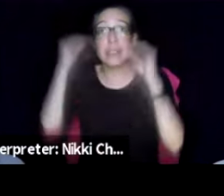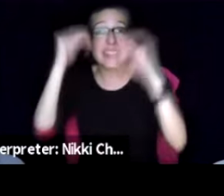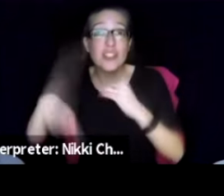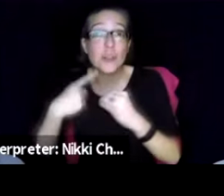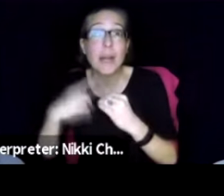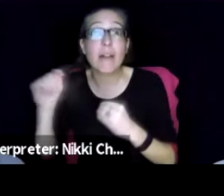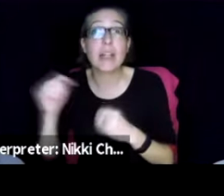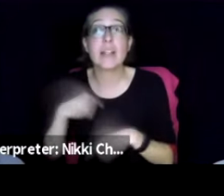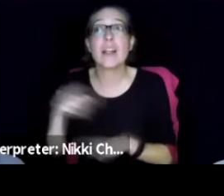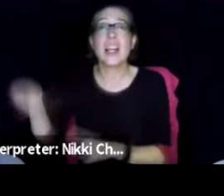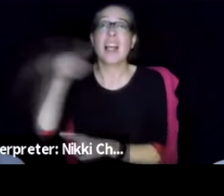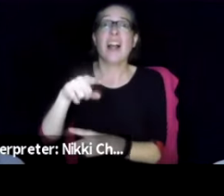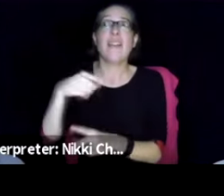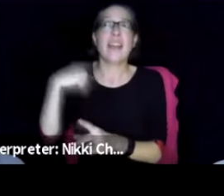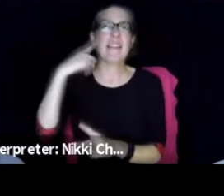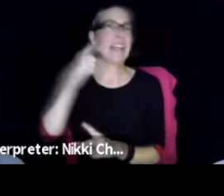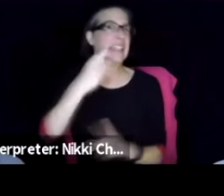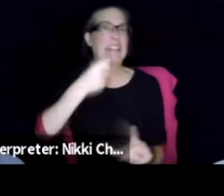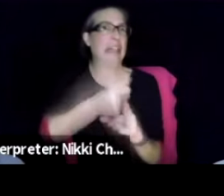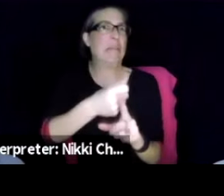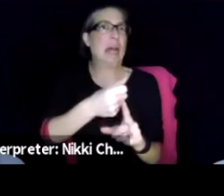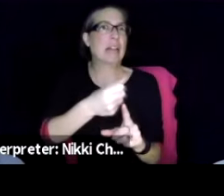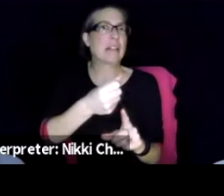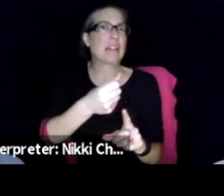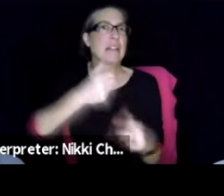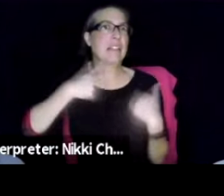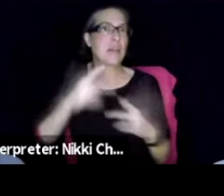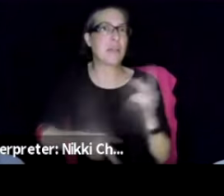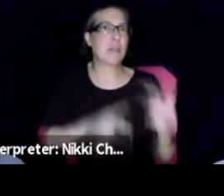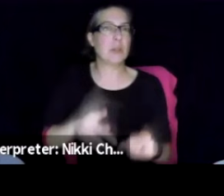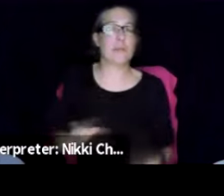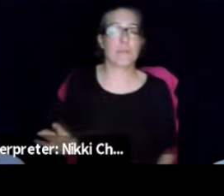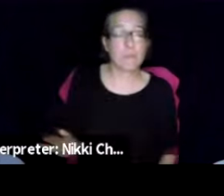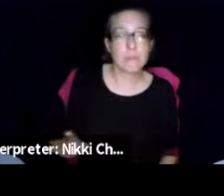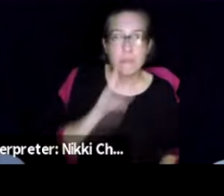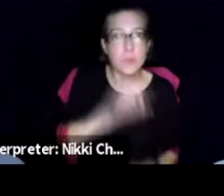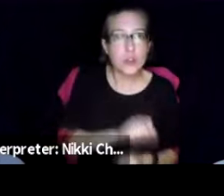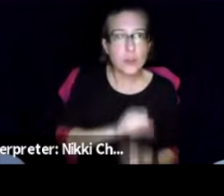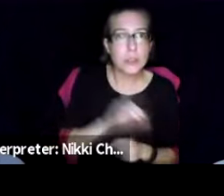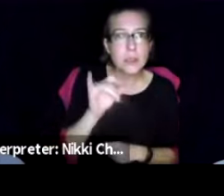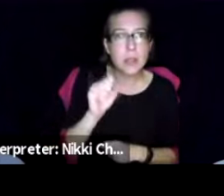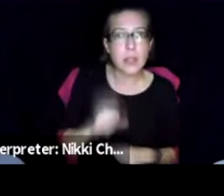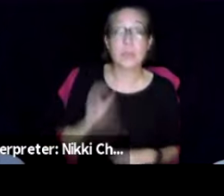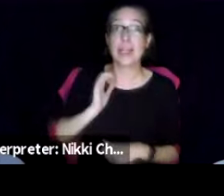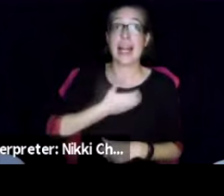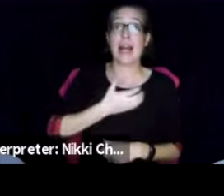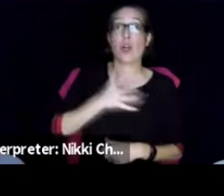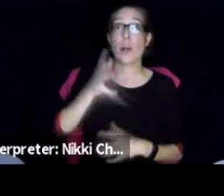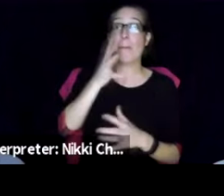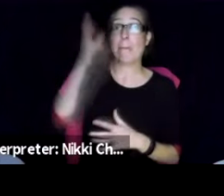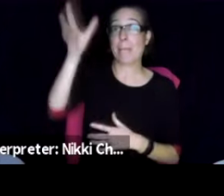really does. I think that our parents' didn't want to talk about it, so our parents don't want to talk about it. So eventually